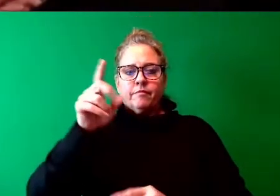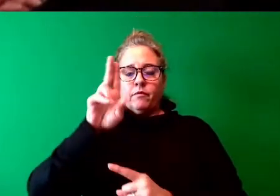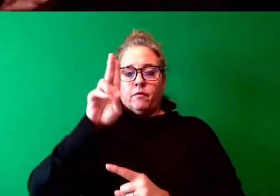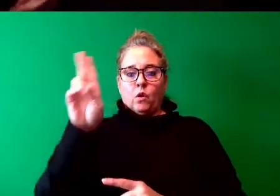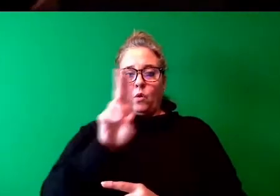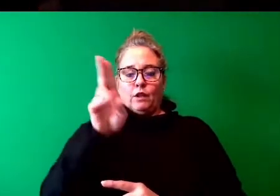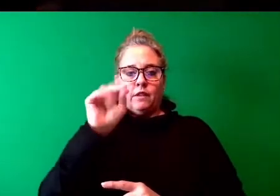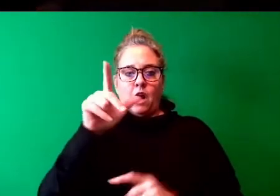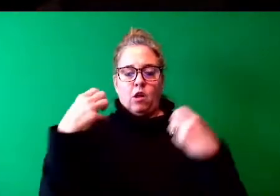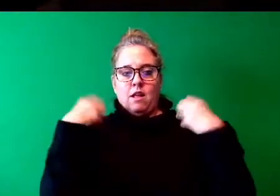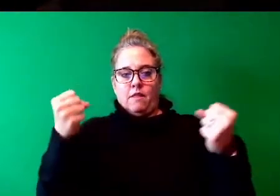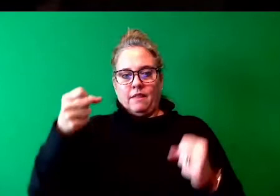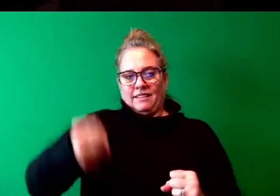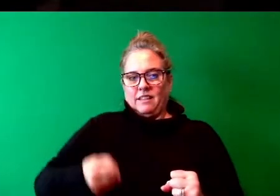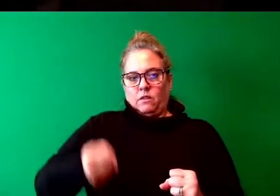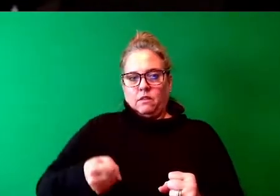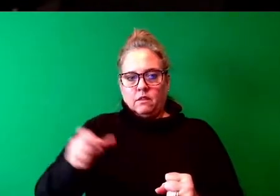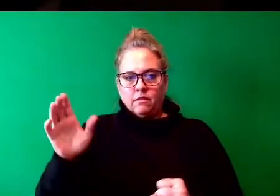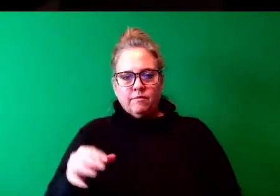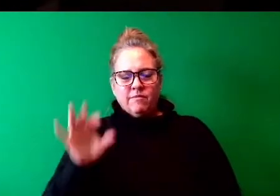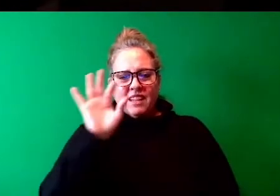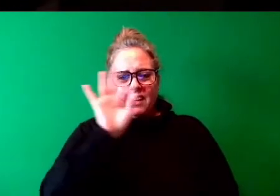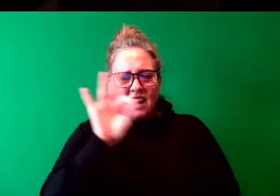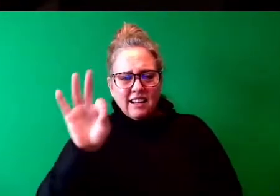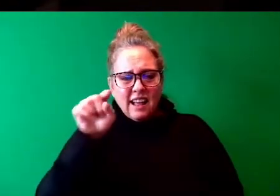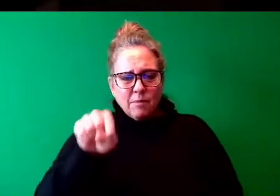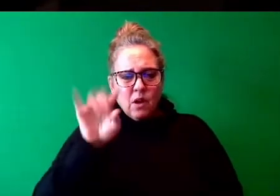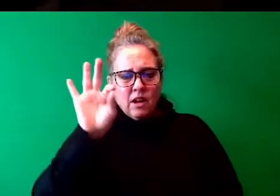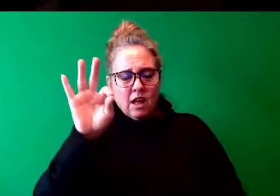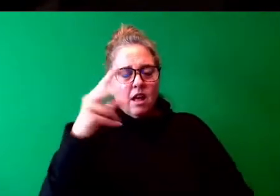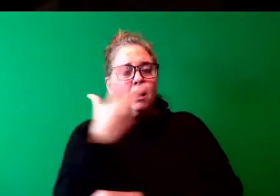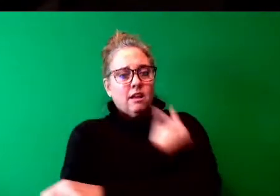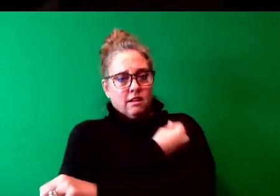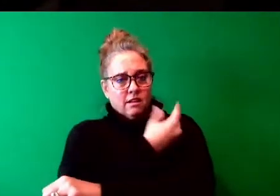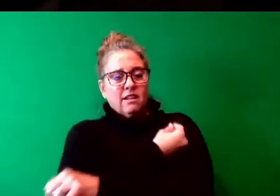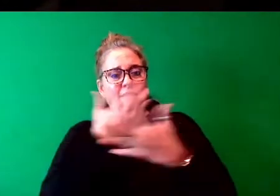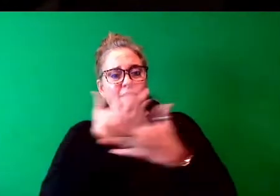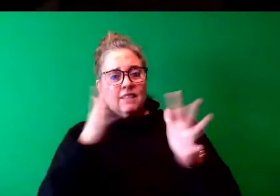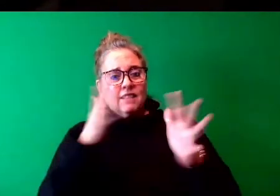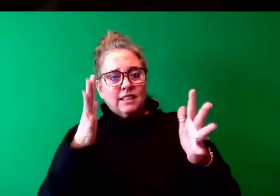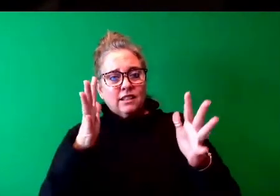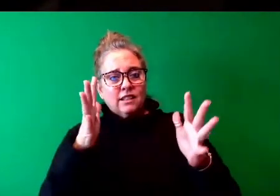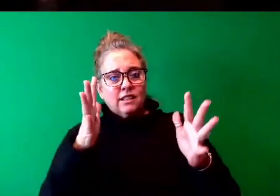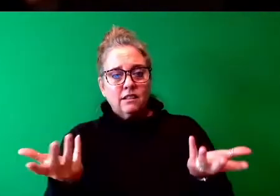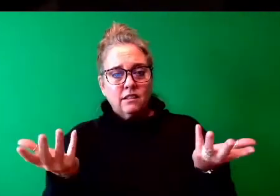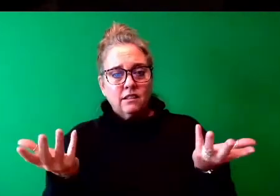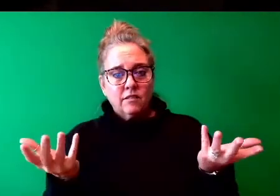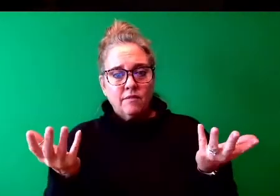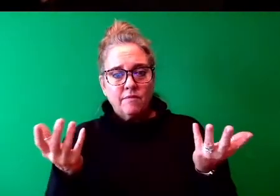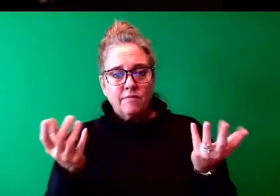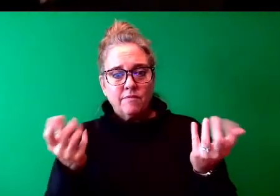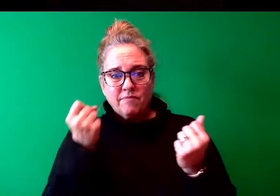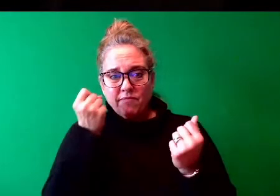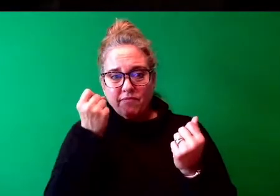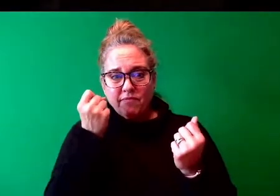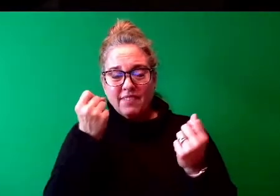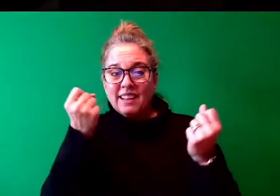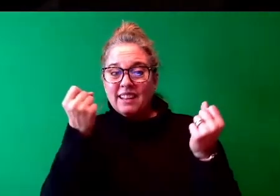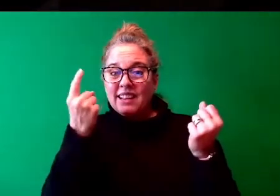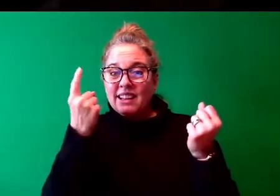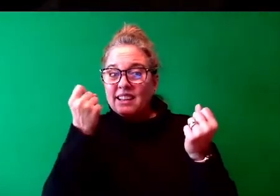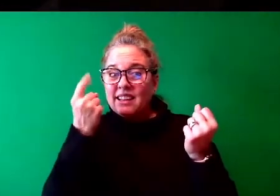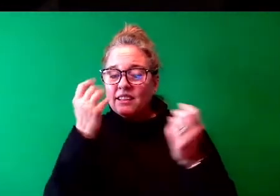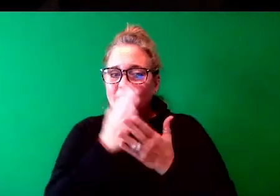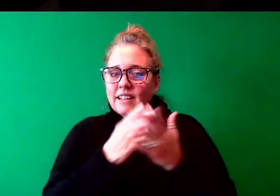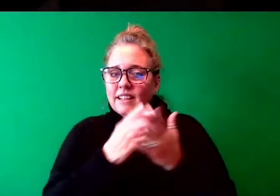Health in our southern region is vaccinated, 99.5%. It is really due to the